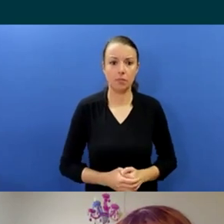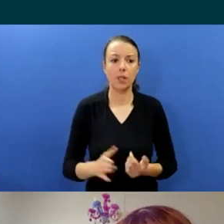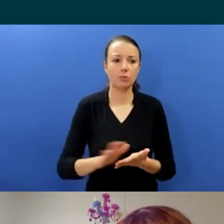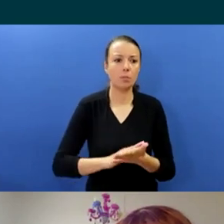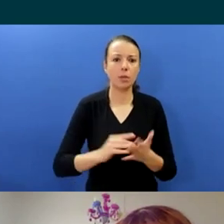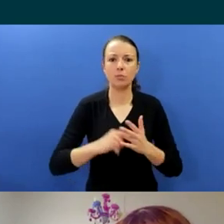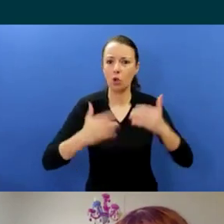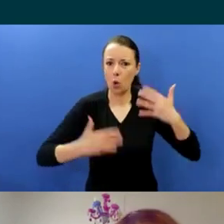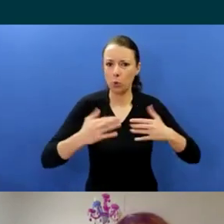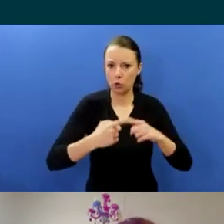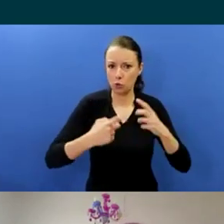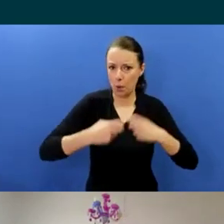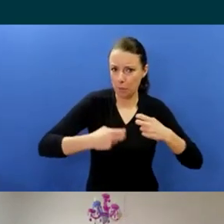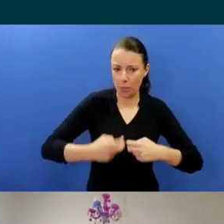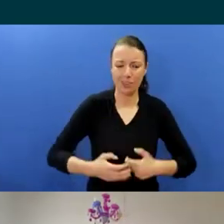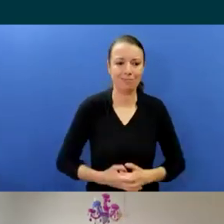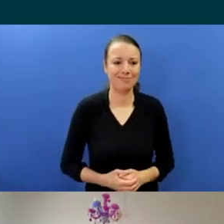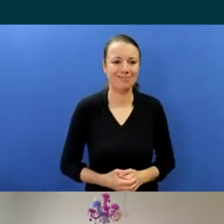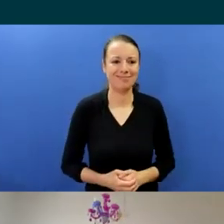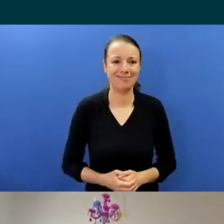has disappeared. So,